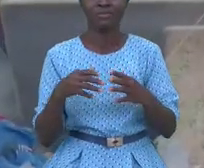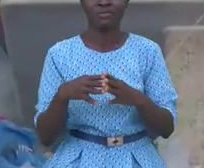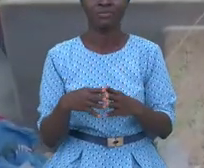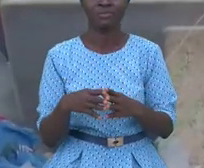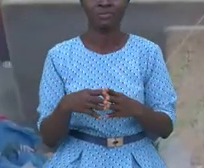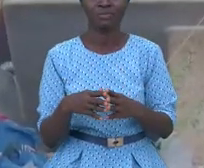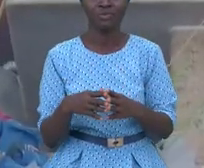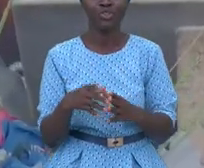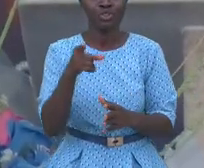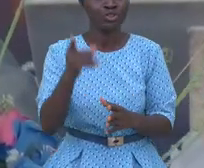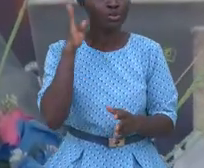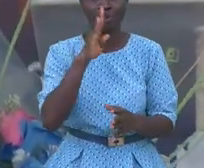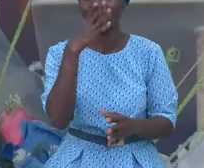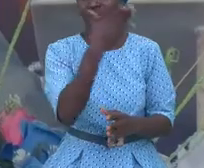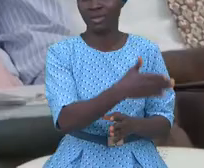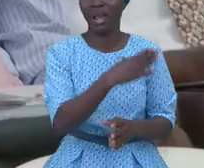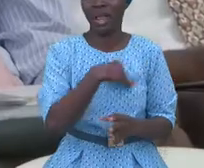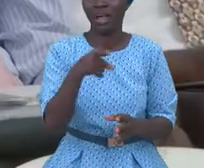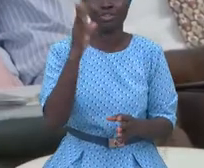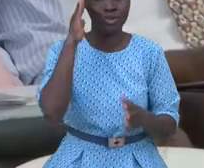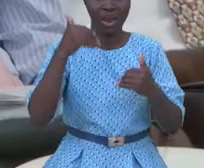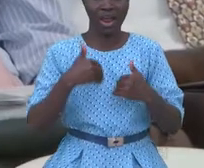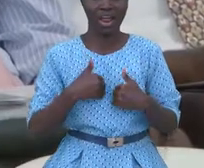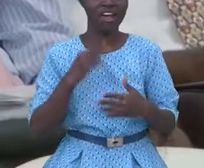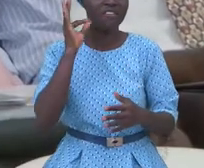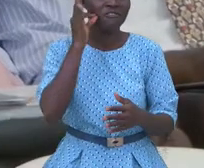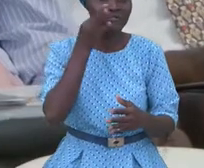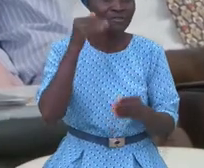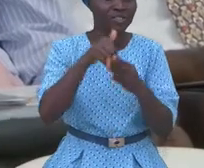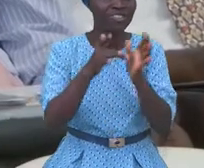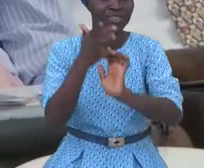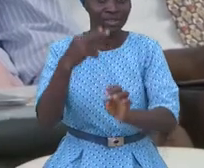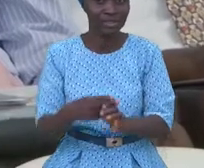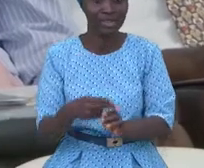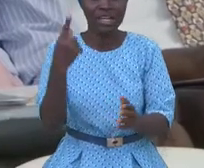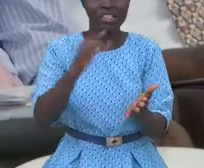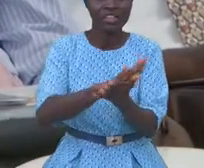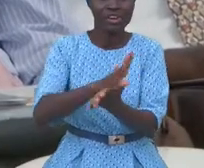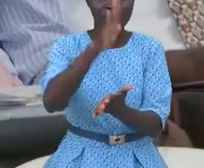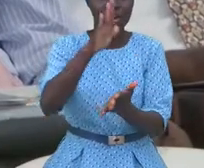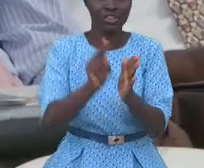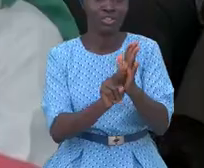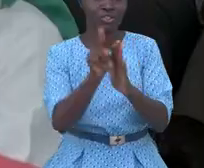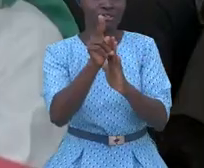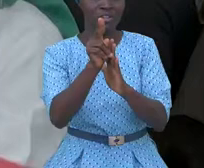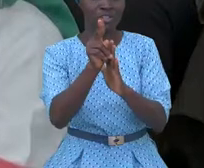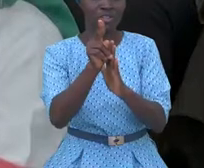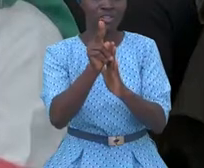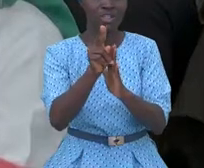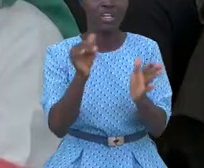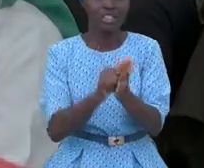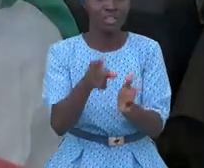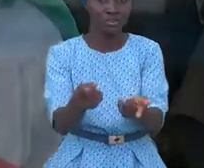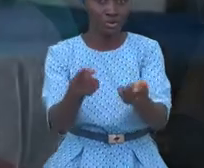there and you'll bear fruit. The college you come from, university you come from, the school you come from,